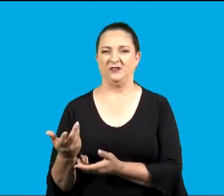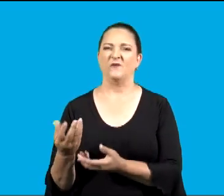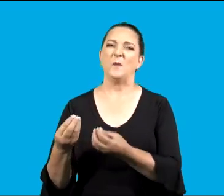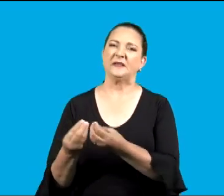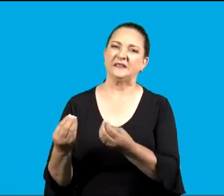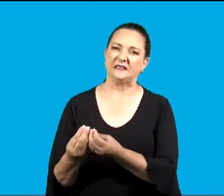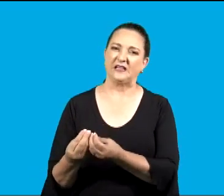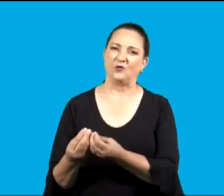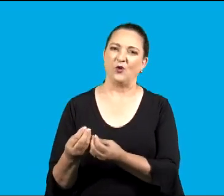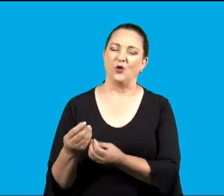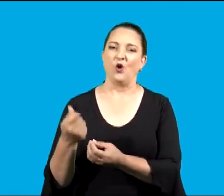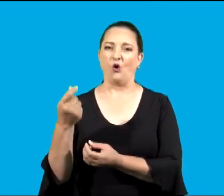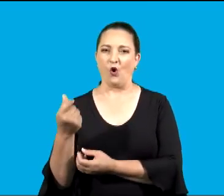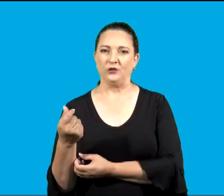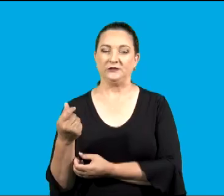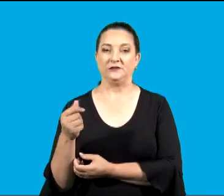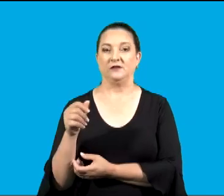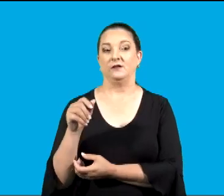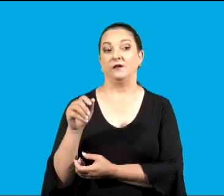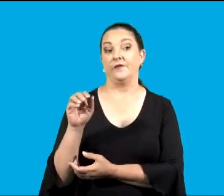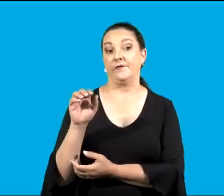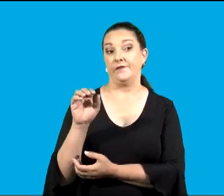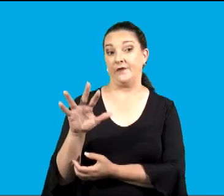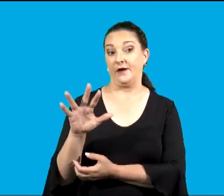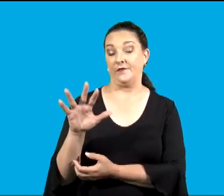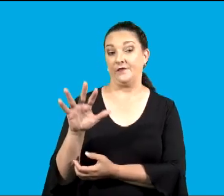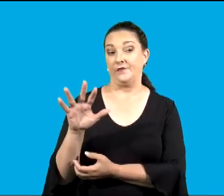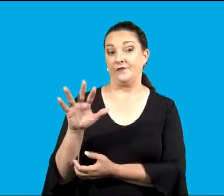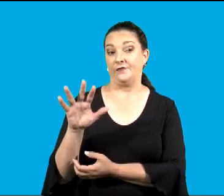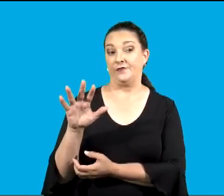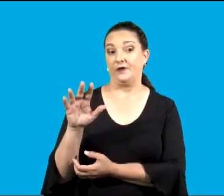and say direct material cost. That is going to be